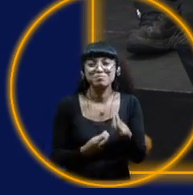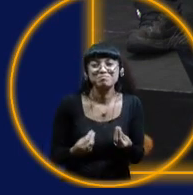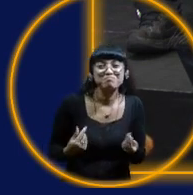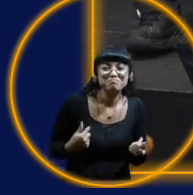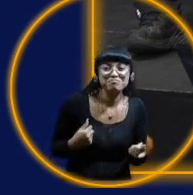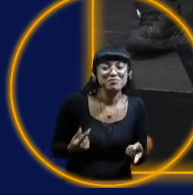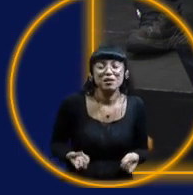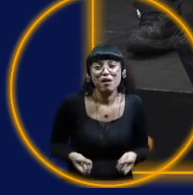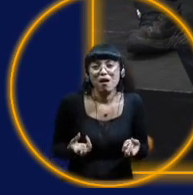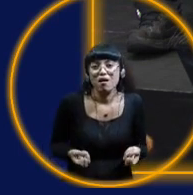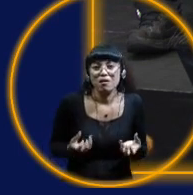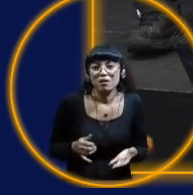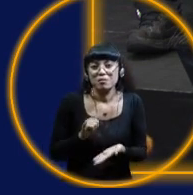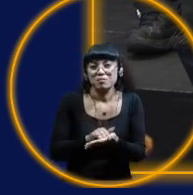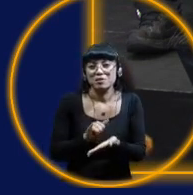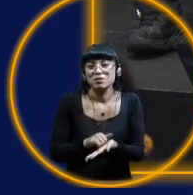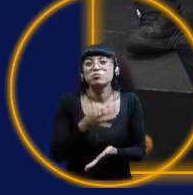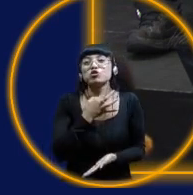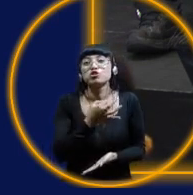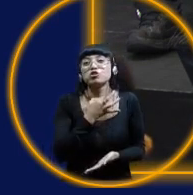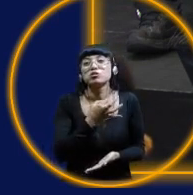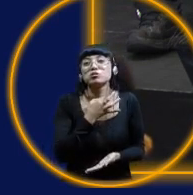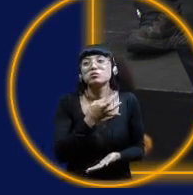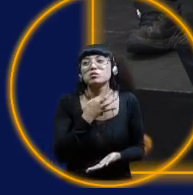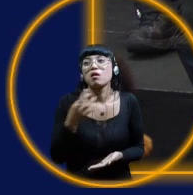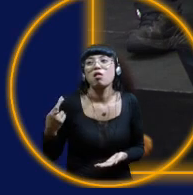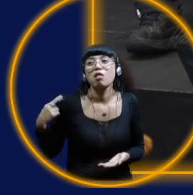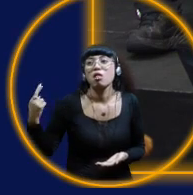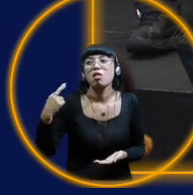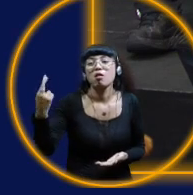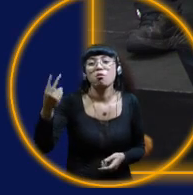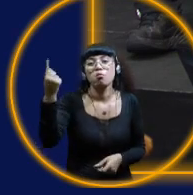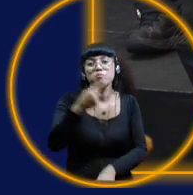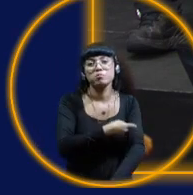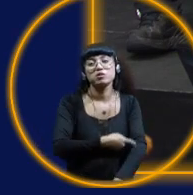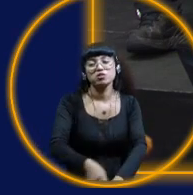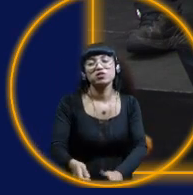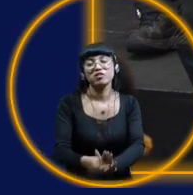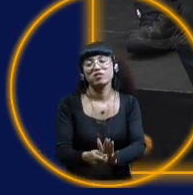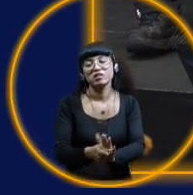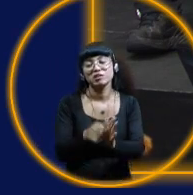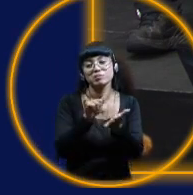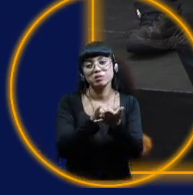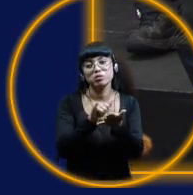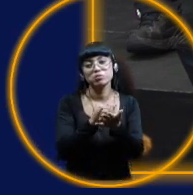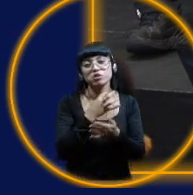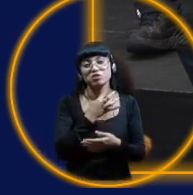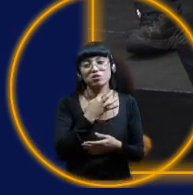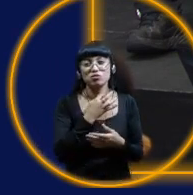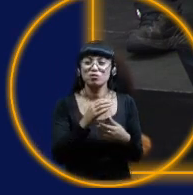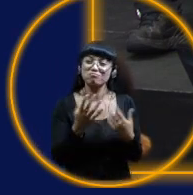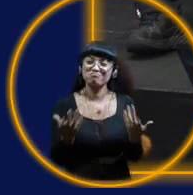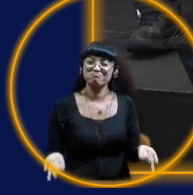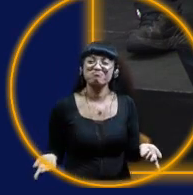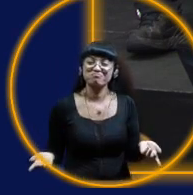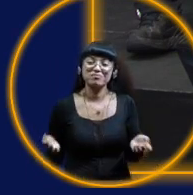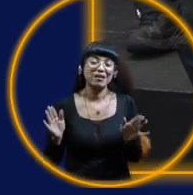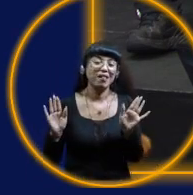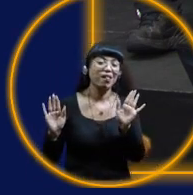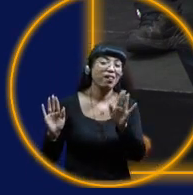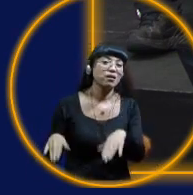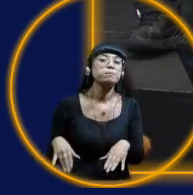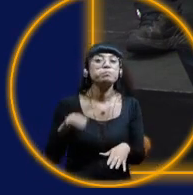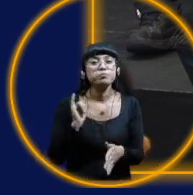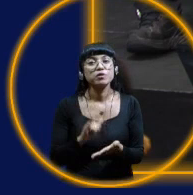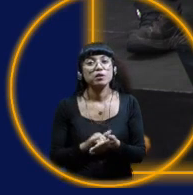like a million times about my name or something. So you can get eventually a flood of like negativity, but then